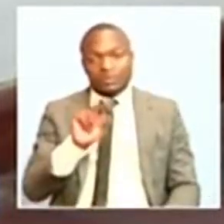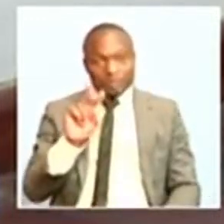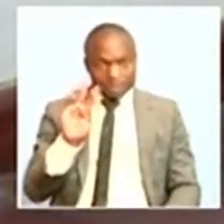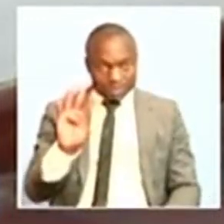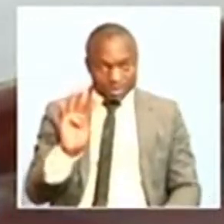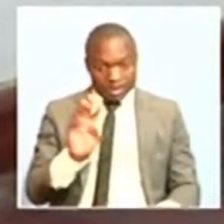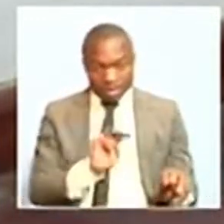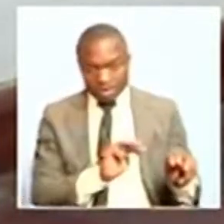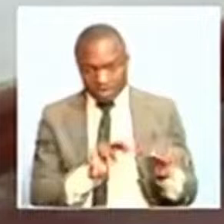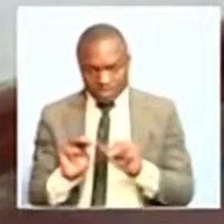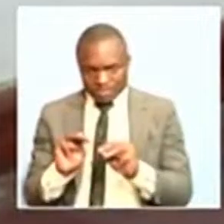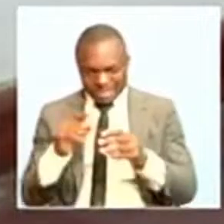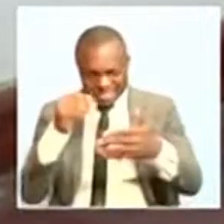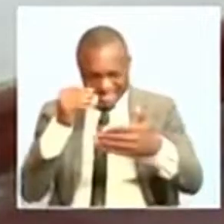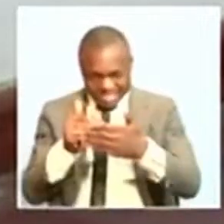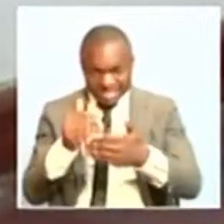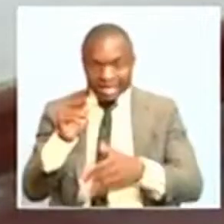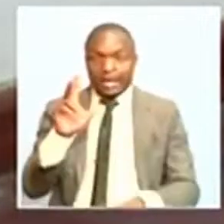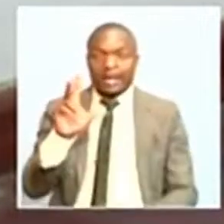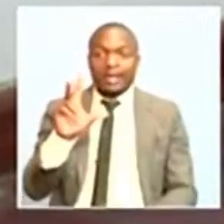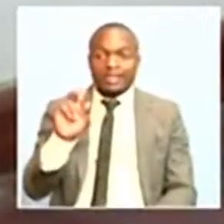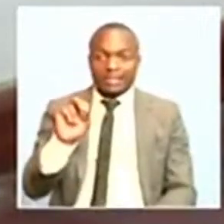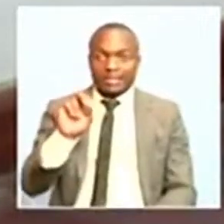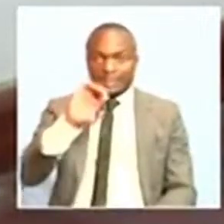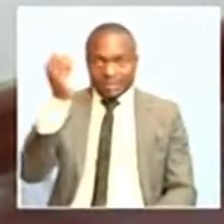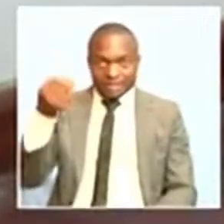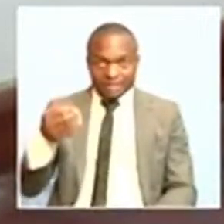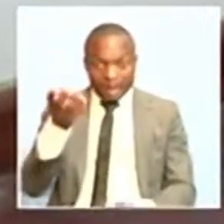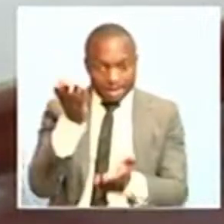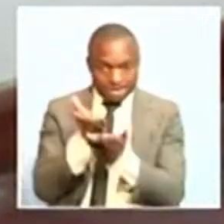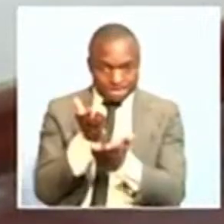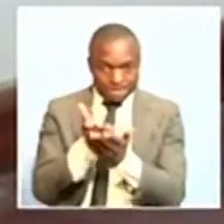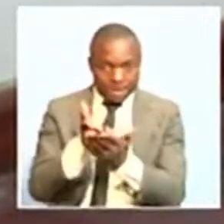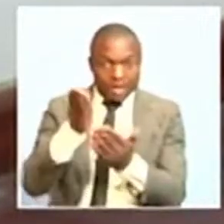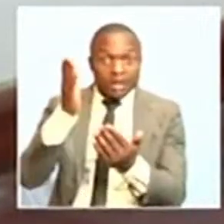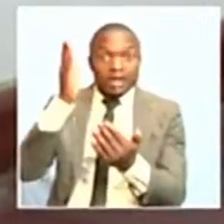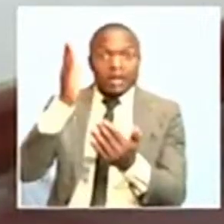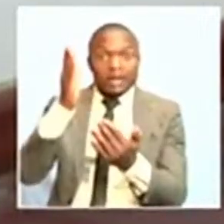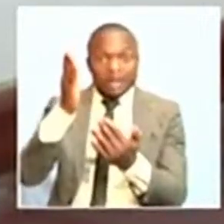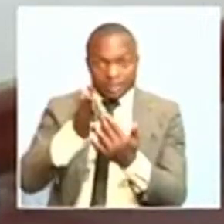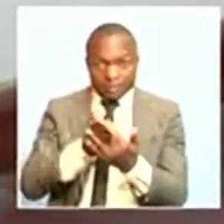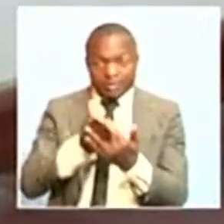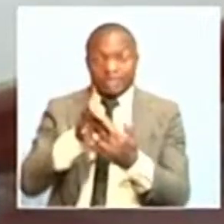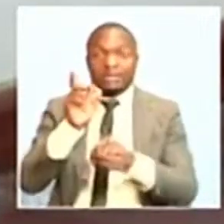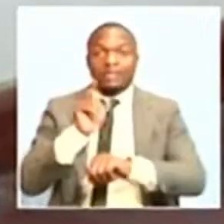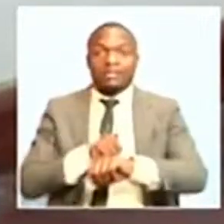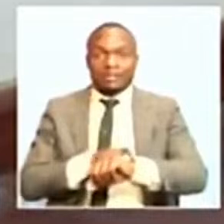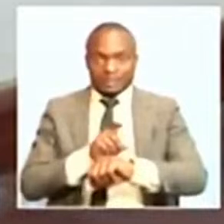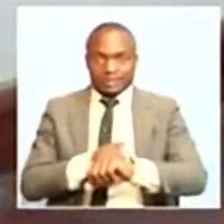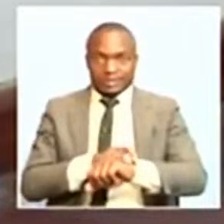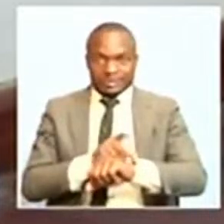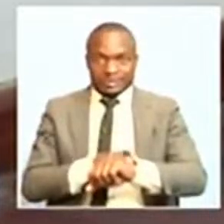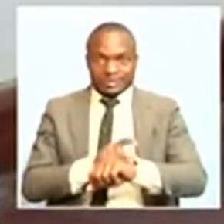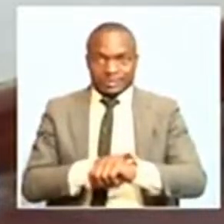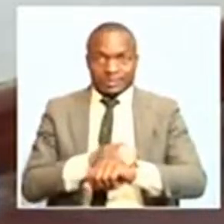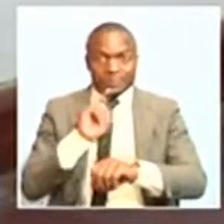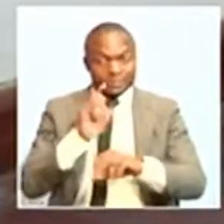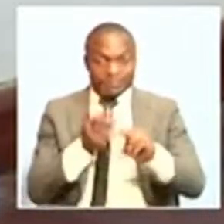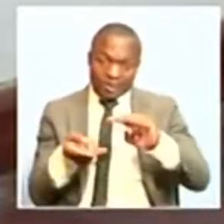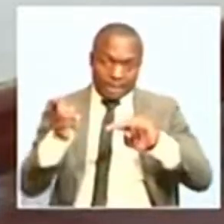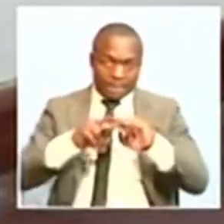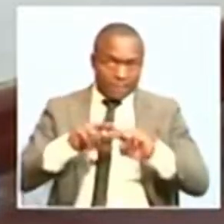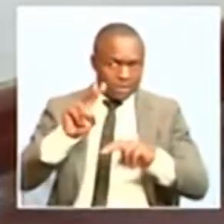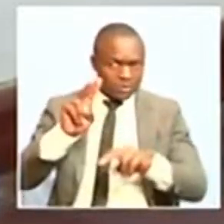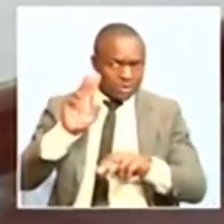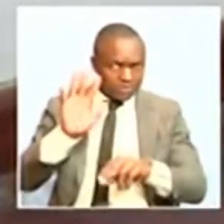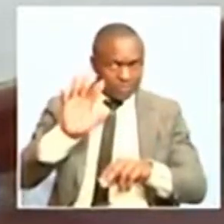as we move towards the 30%, the proposal was that in the medium term we should first harmonize at 25%. So these two measures